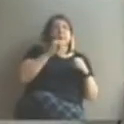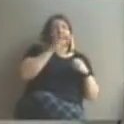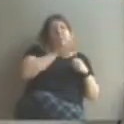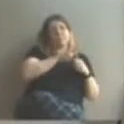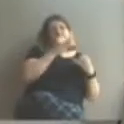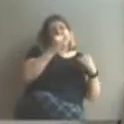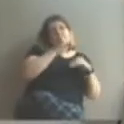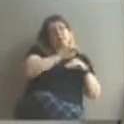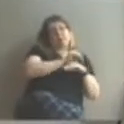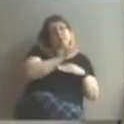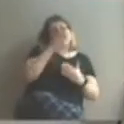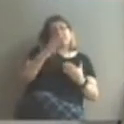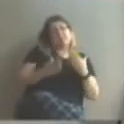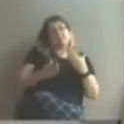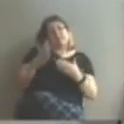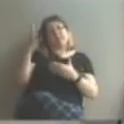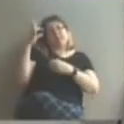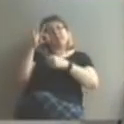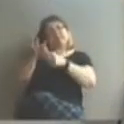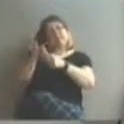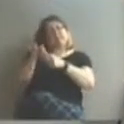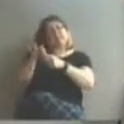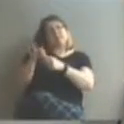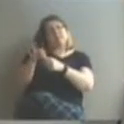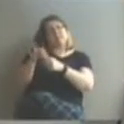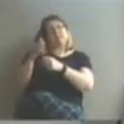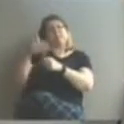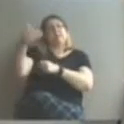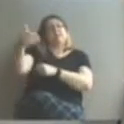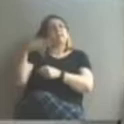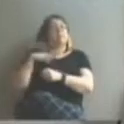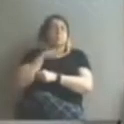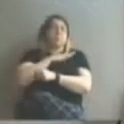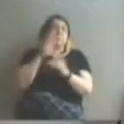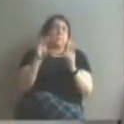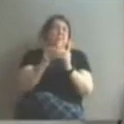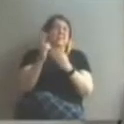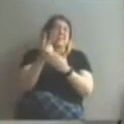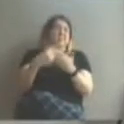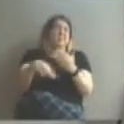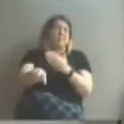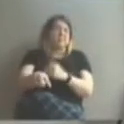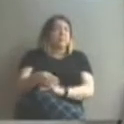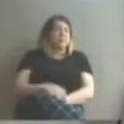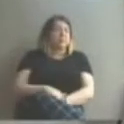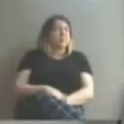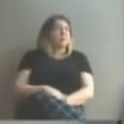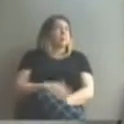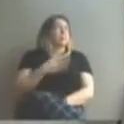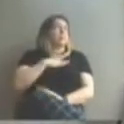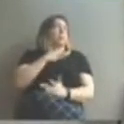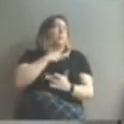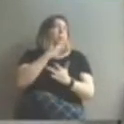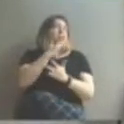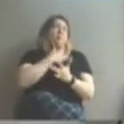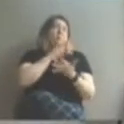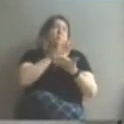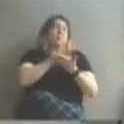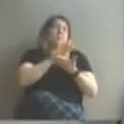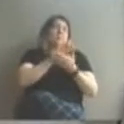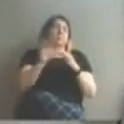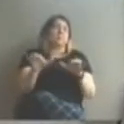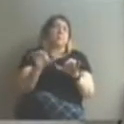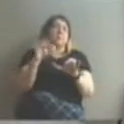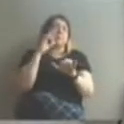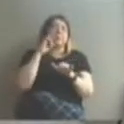tonight, it could perhaps be voted at the next board meeting, which is in 2 weeks. My concern is academic